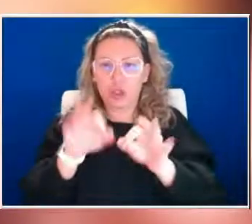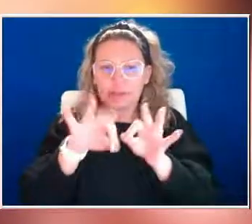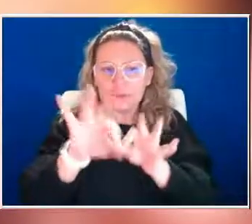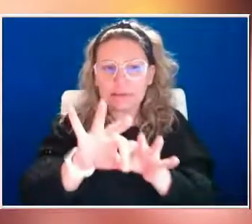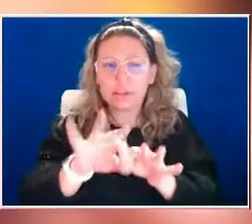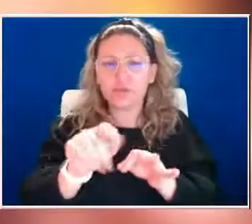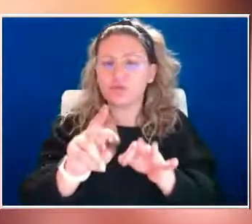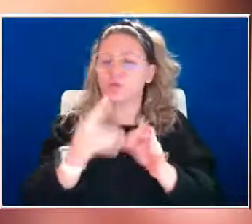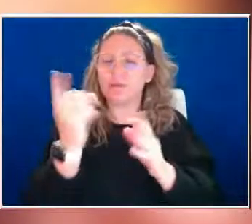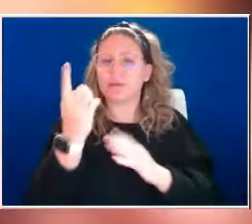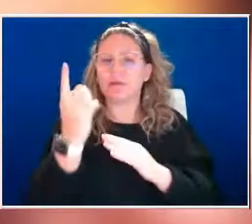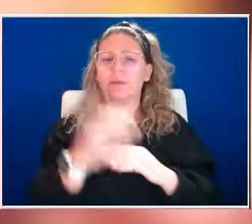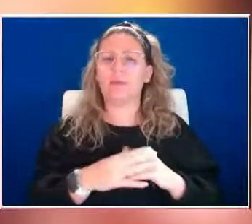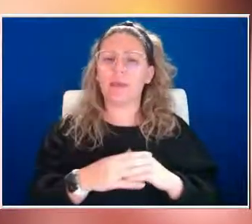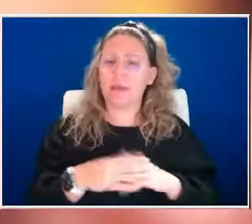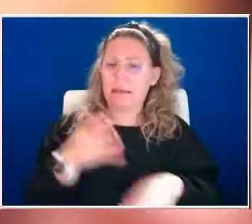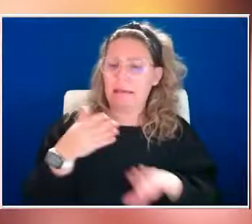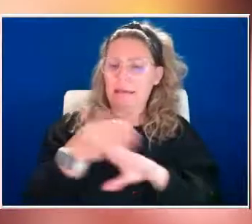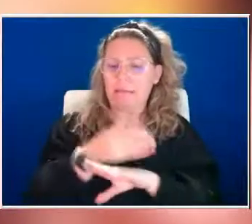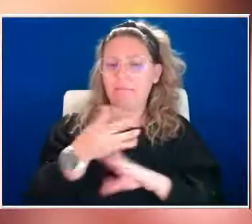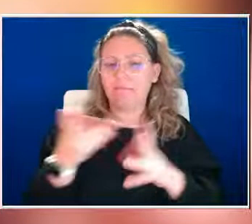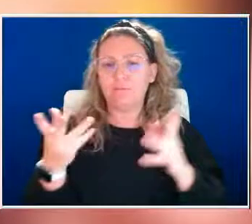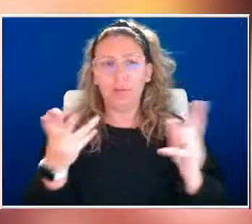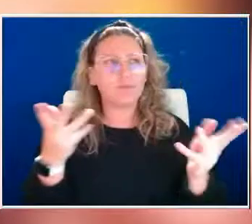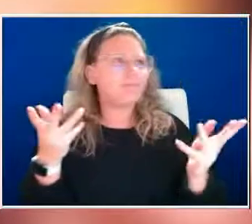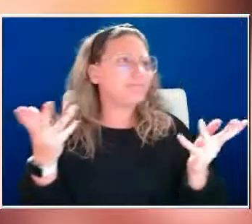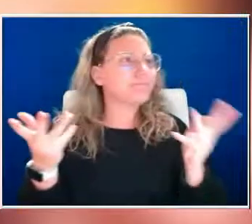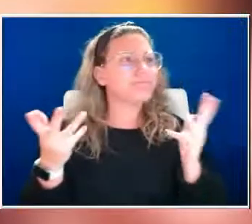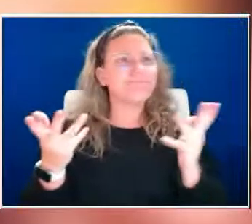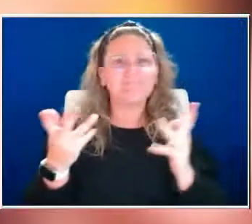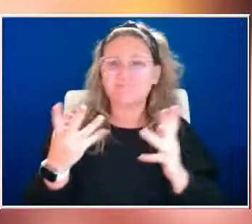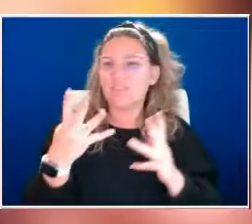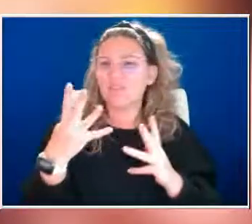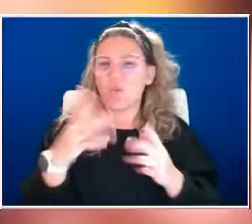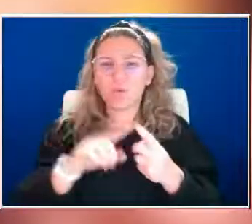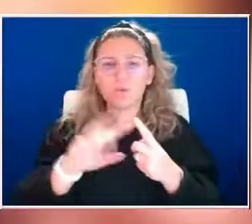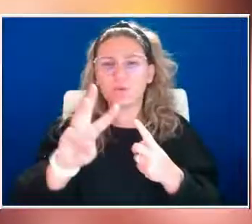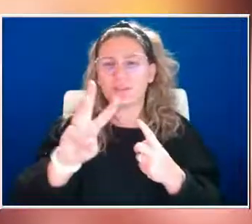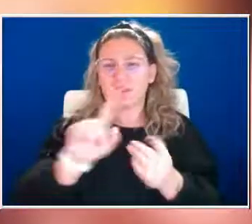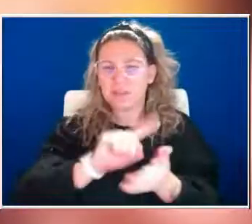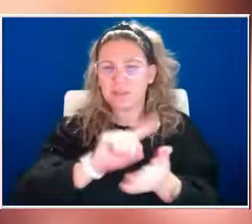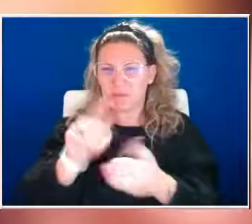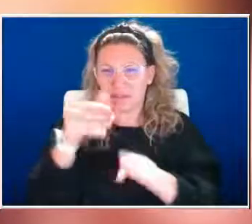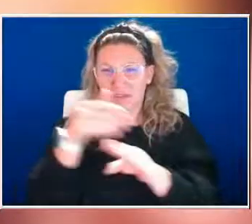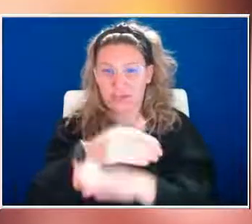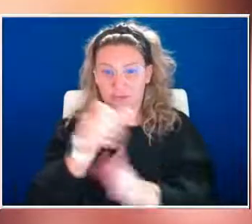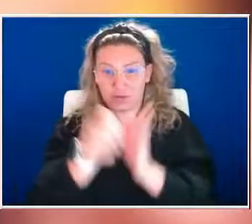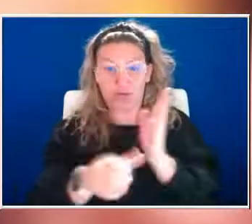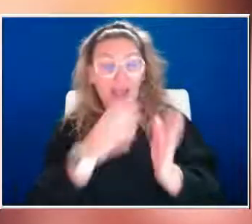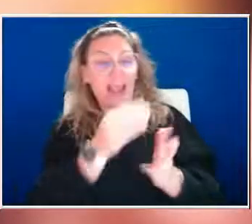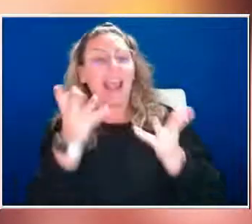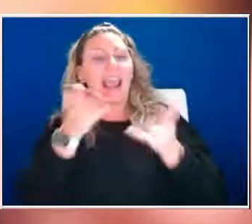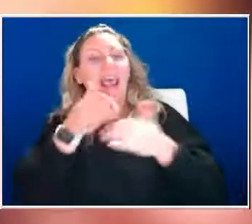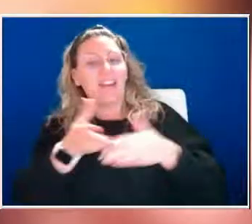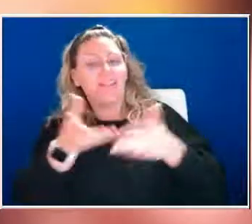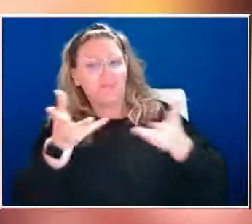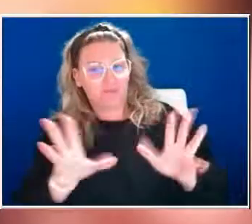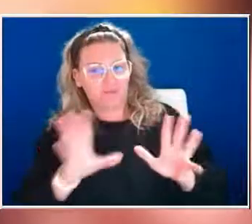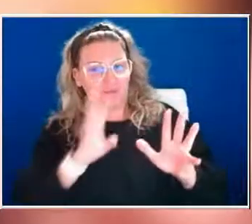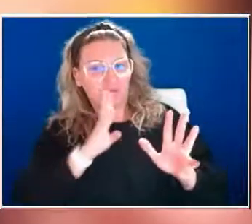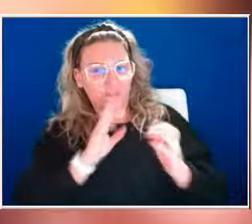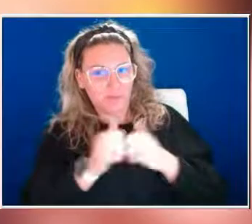like, after you're out of like, let's say like, 4 to 6 weeks after your surgery, after you've talked with your physician or your